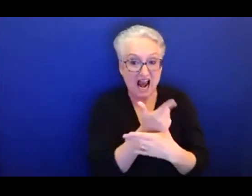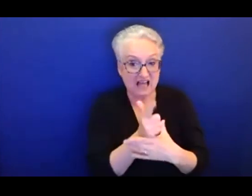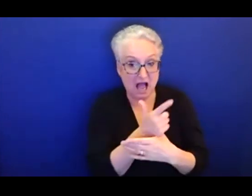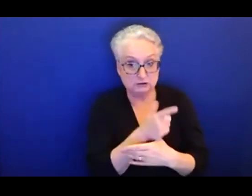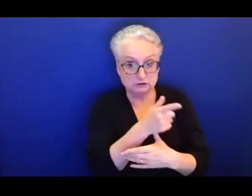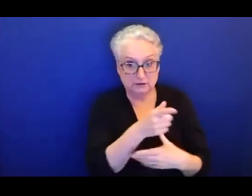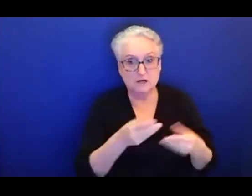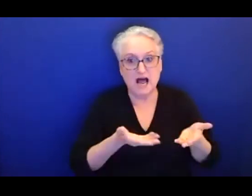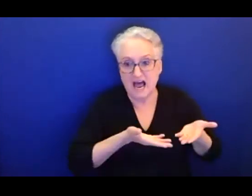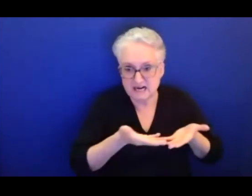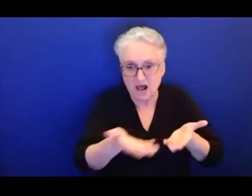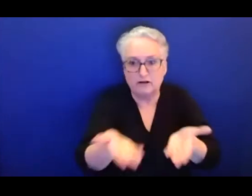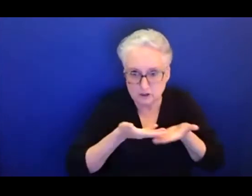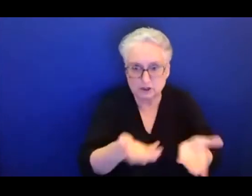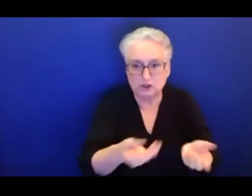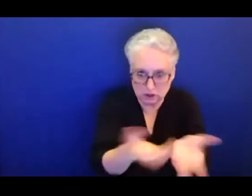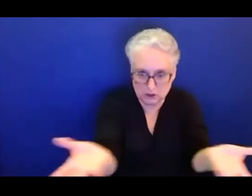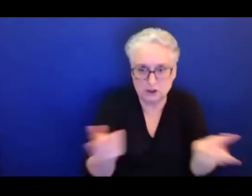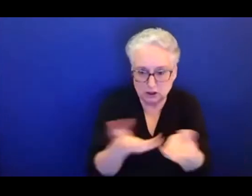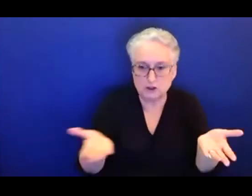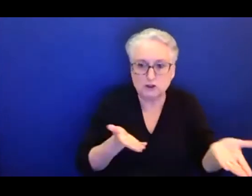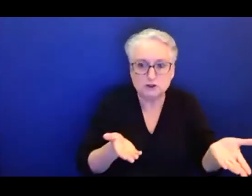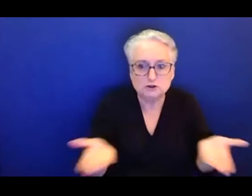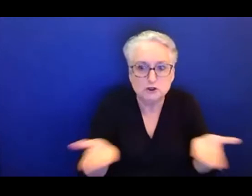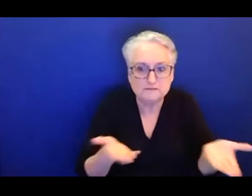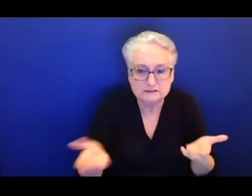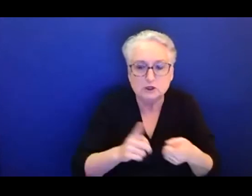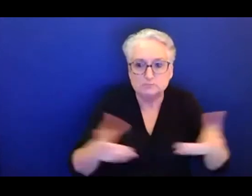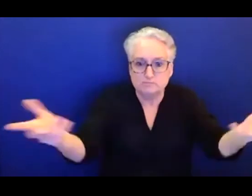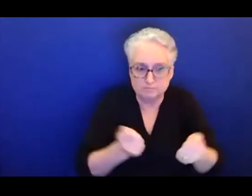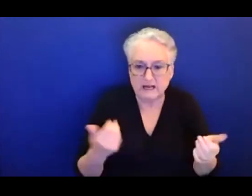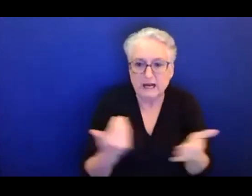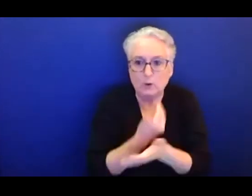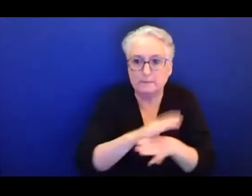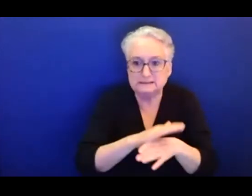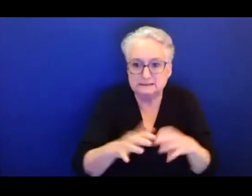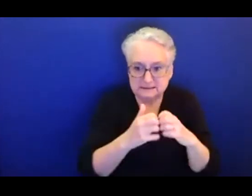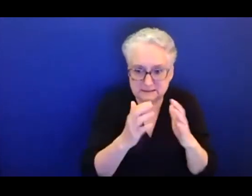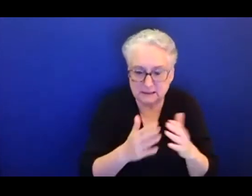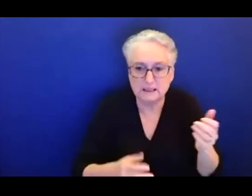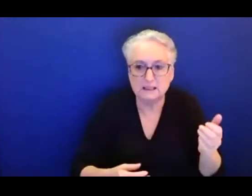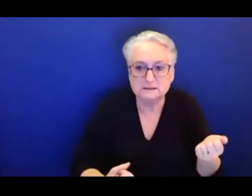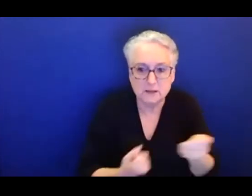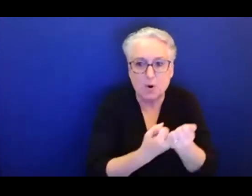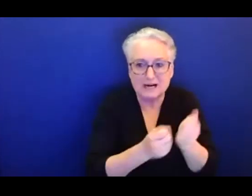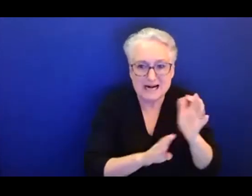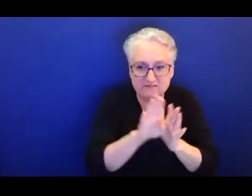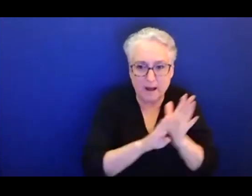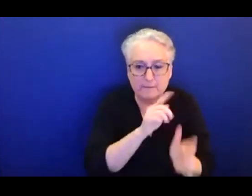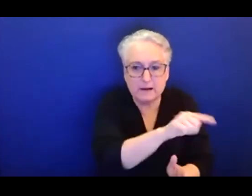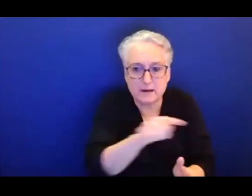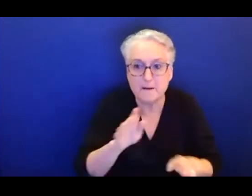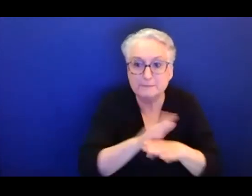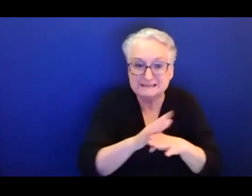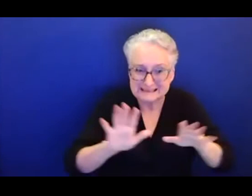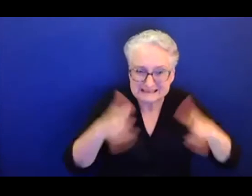growth, attract new businesses, and support economic development. We also have a program we launched